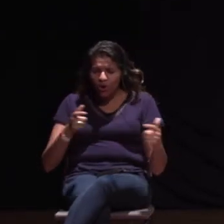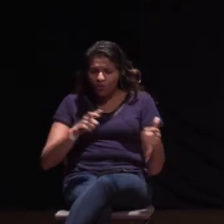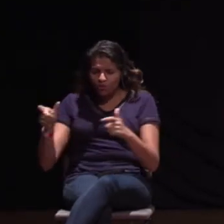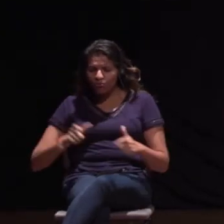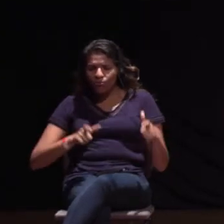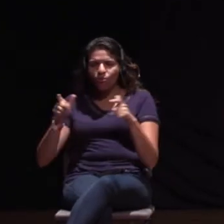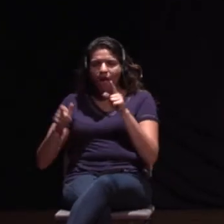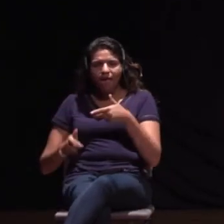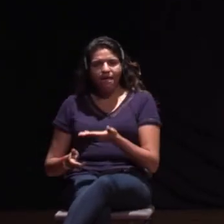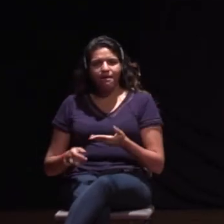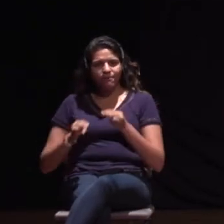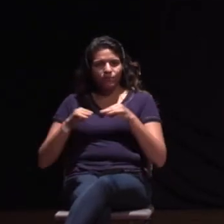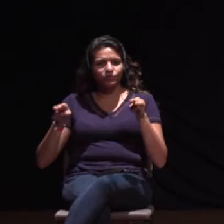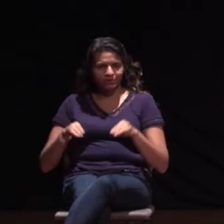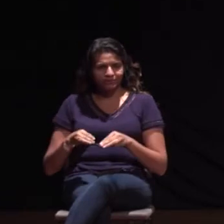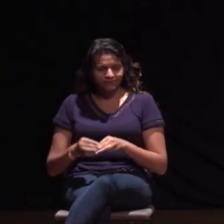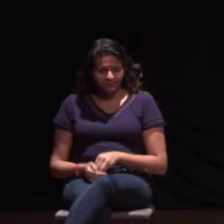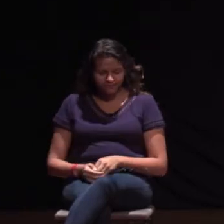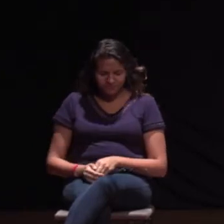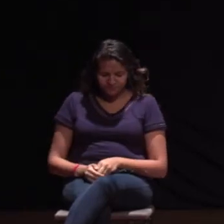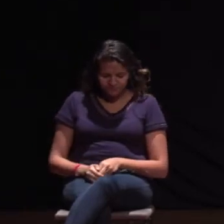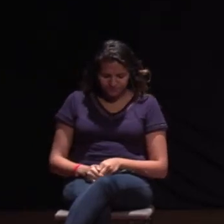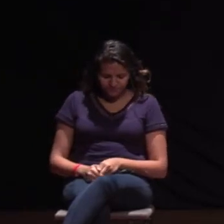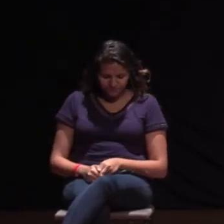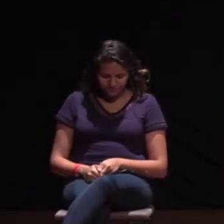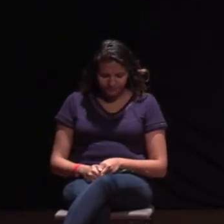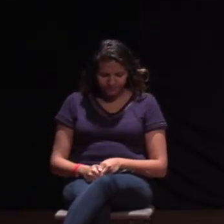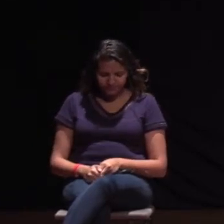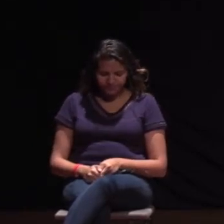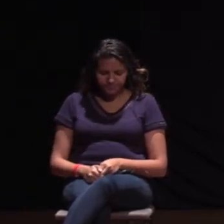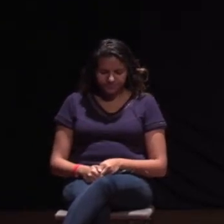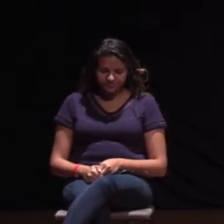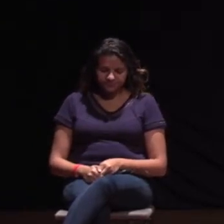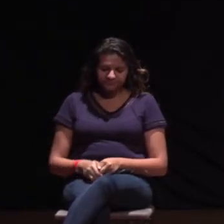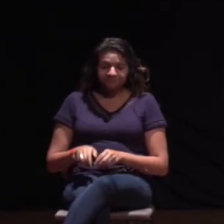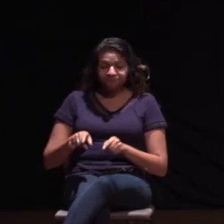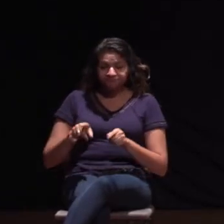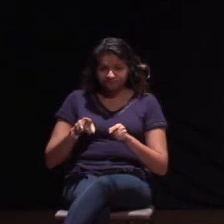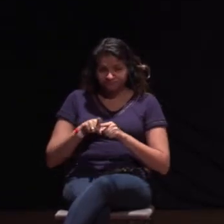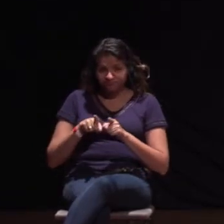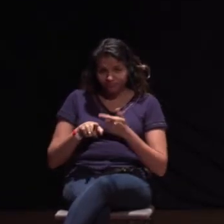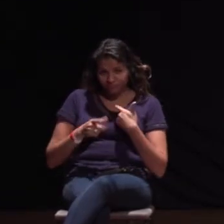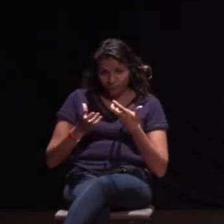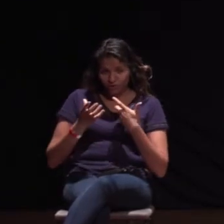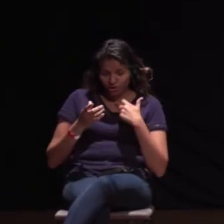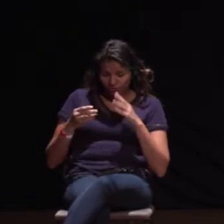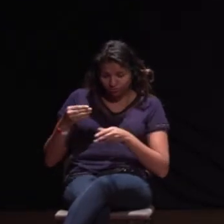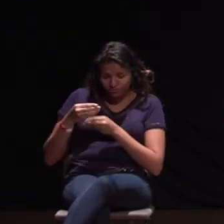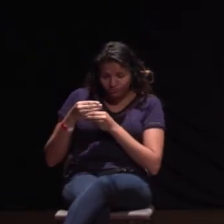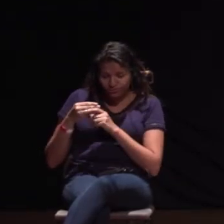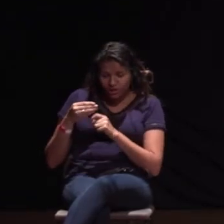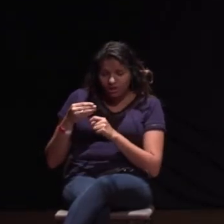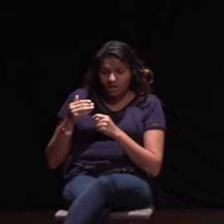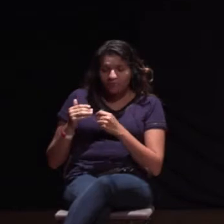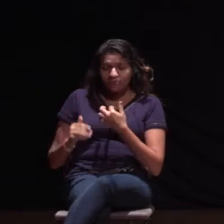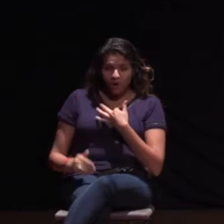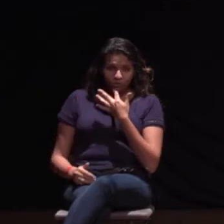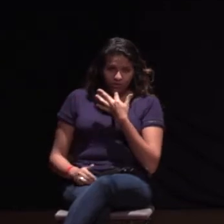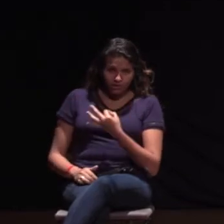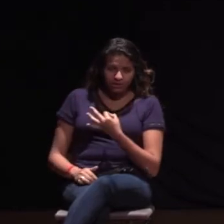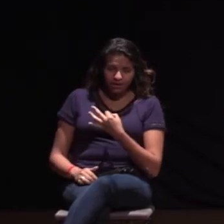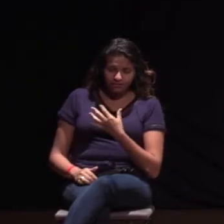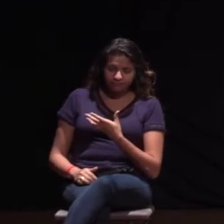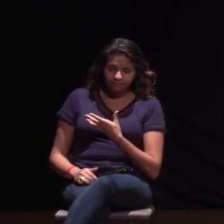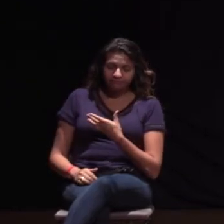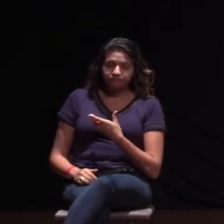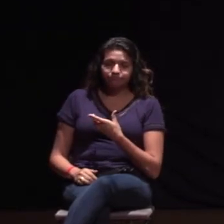Well, I want to also comment on what I understand to be a kind of porousness between the museum and the city